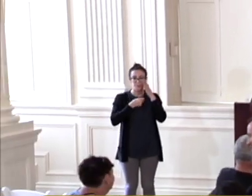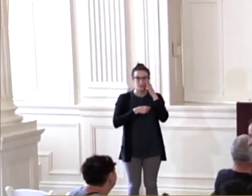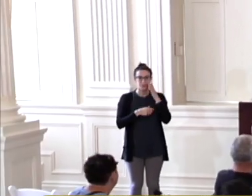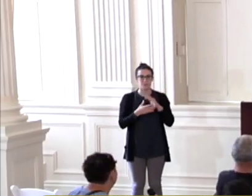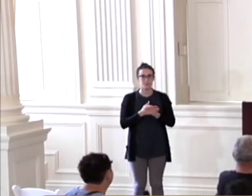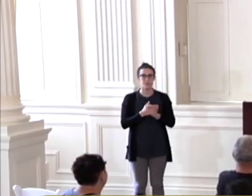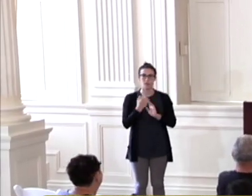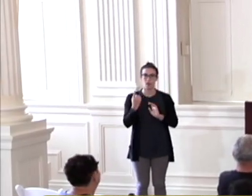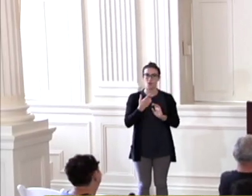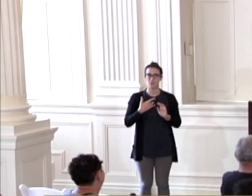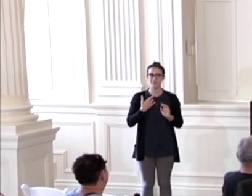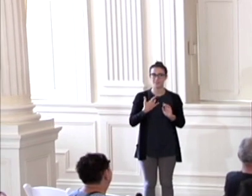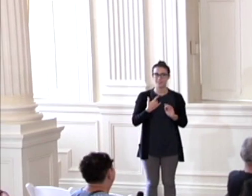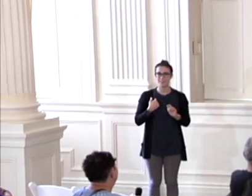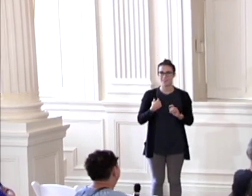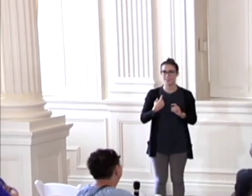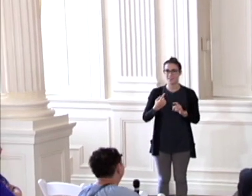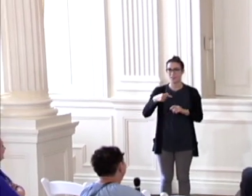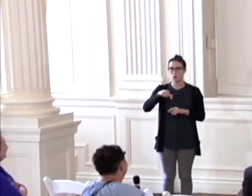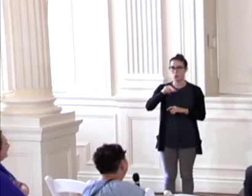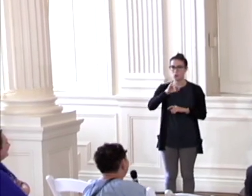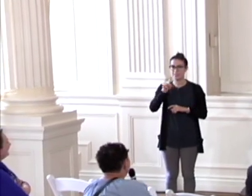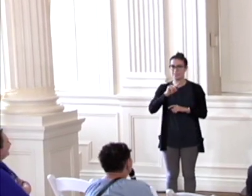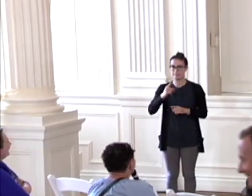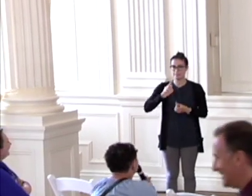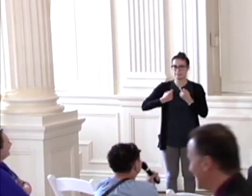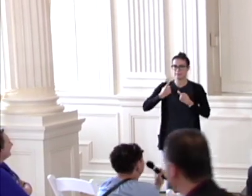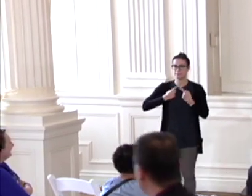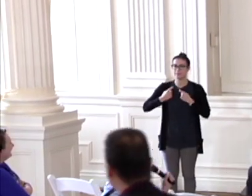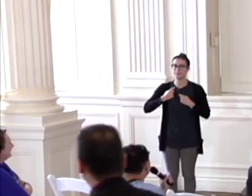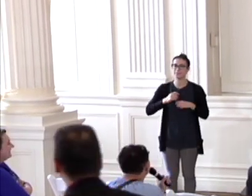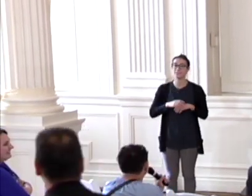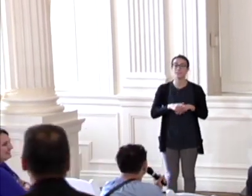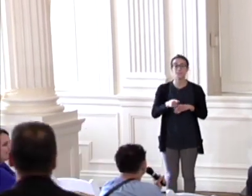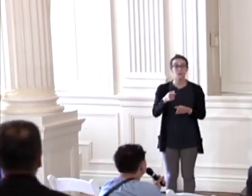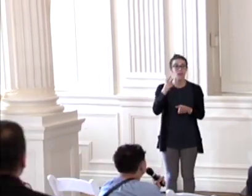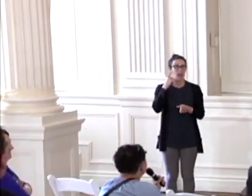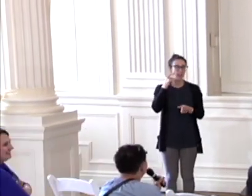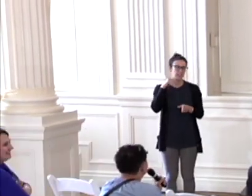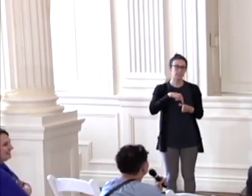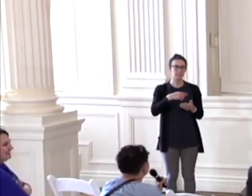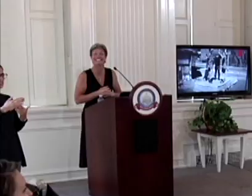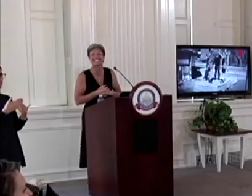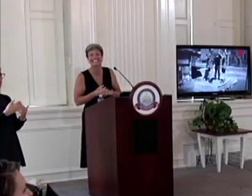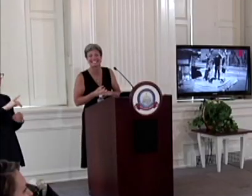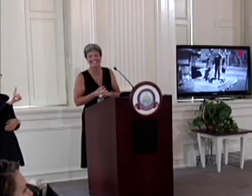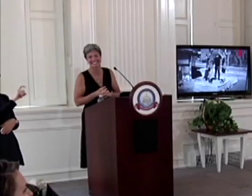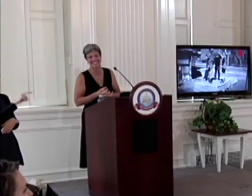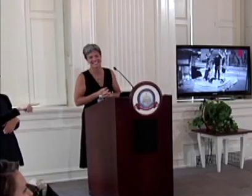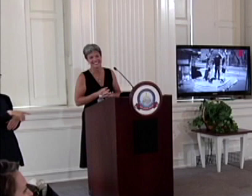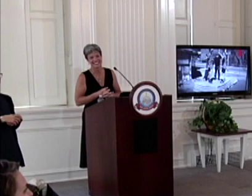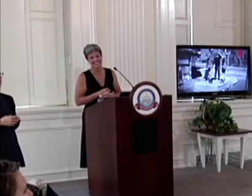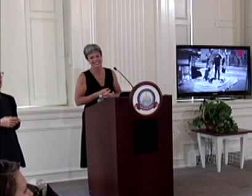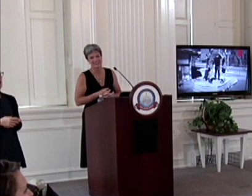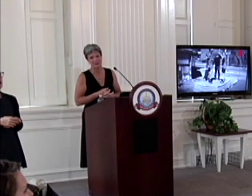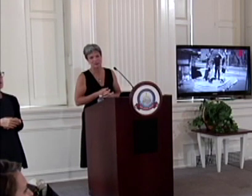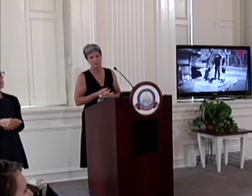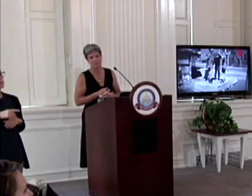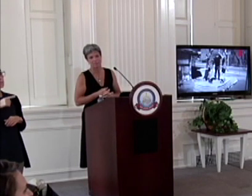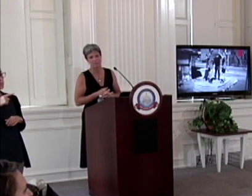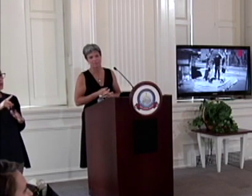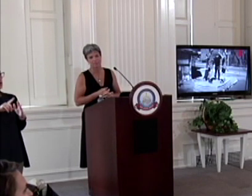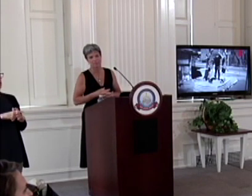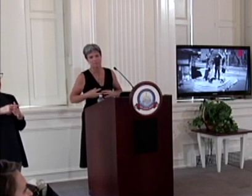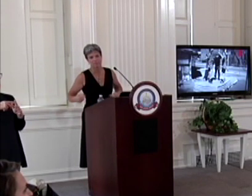I always feel like I'm taking a quiz on Frog Hollow. I think this is easy. You started